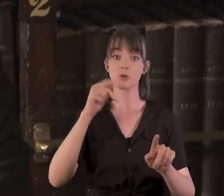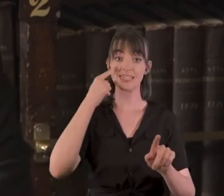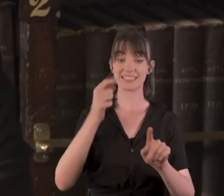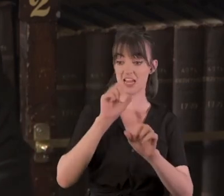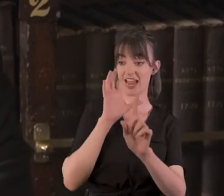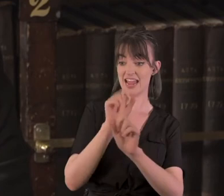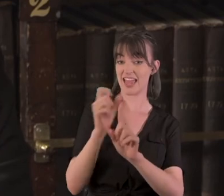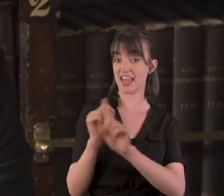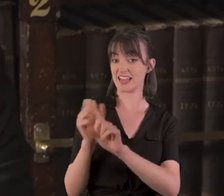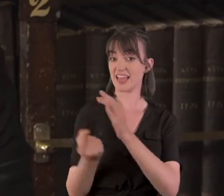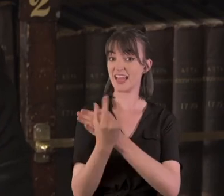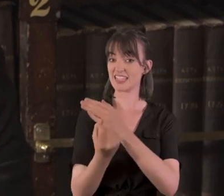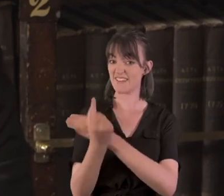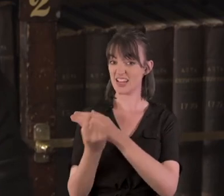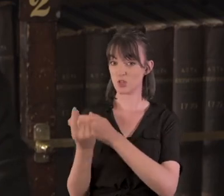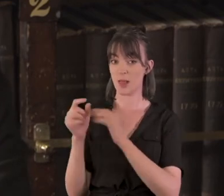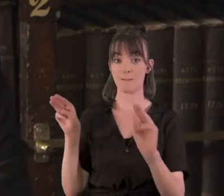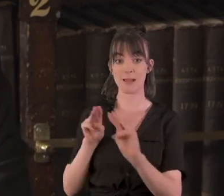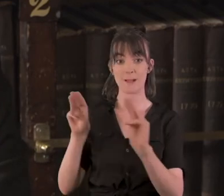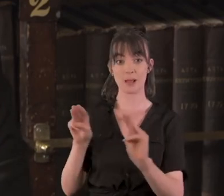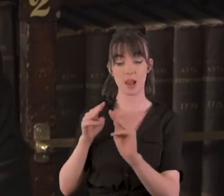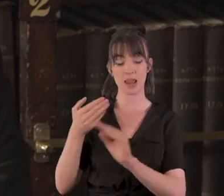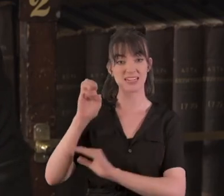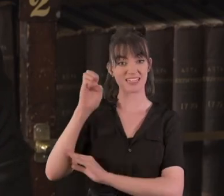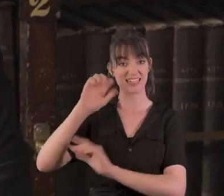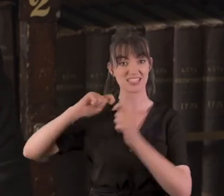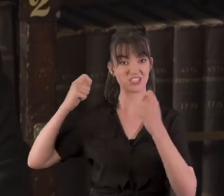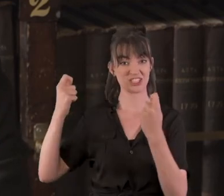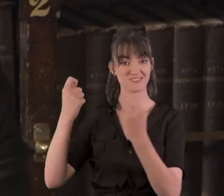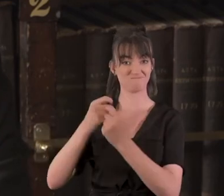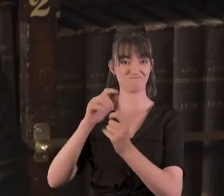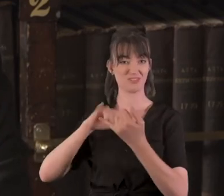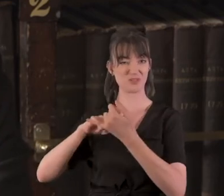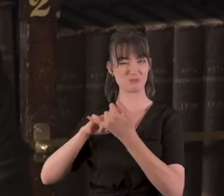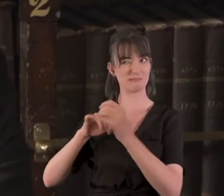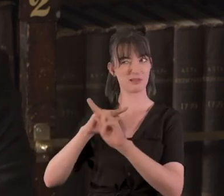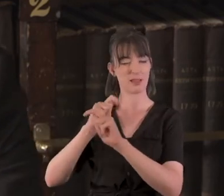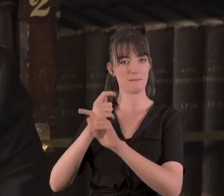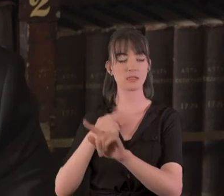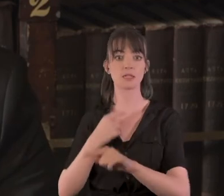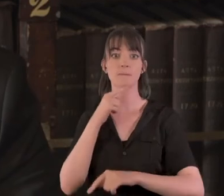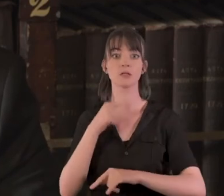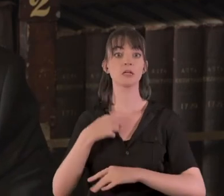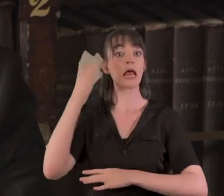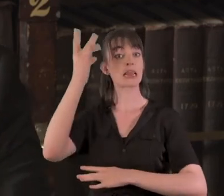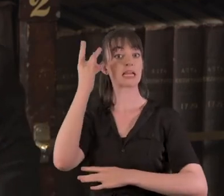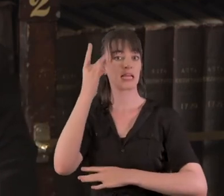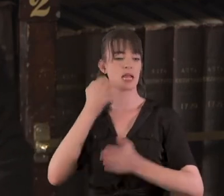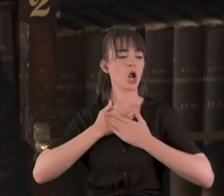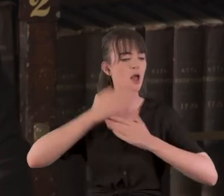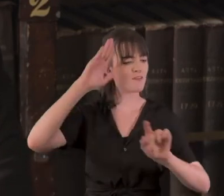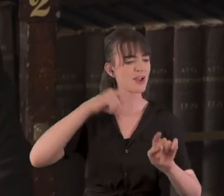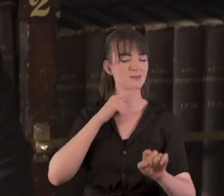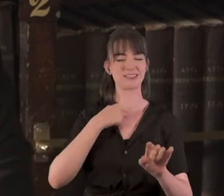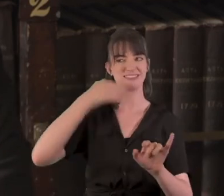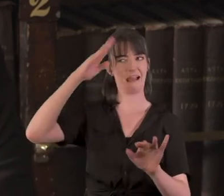establishment, and I think that the King had a fondness for Ireland. I'm not sure the Irish reciprocated the fondness to the same extent, but